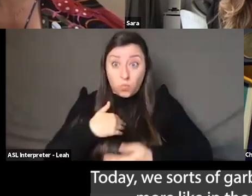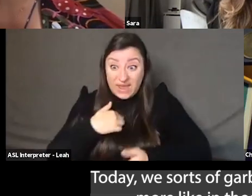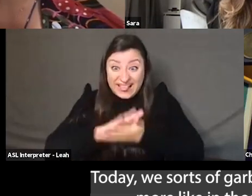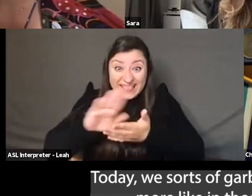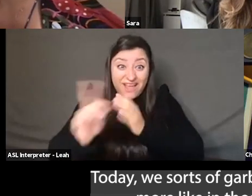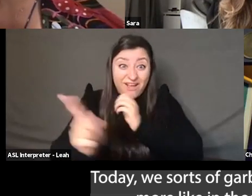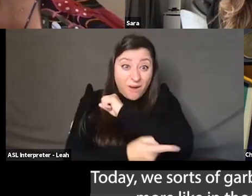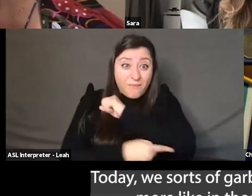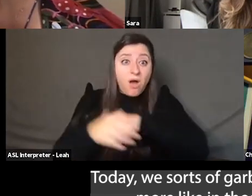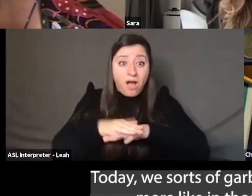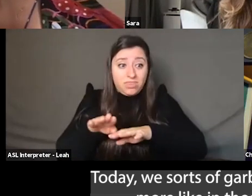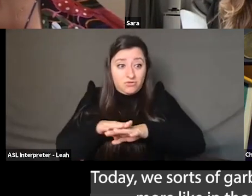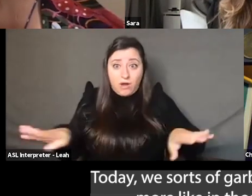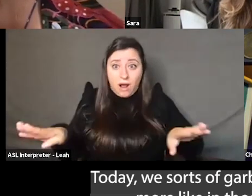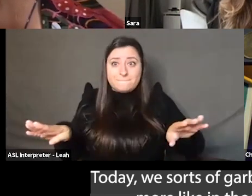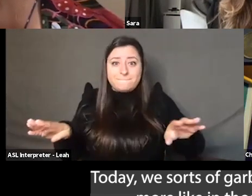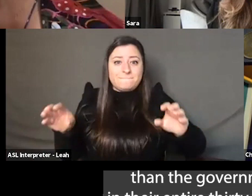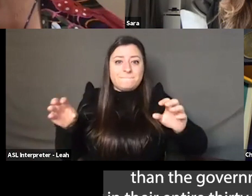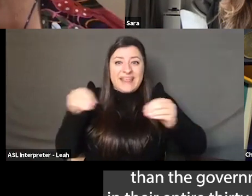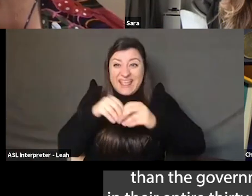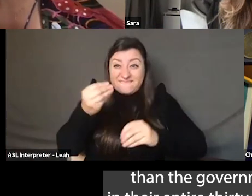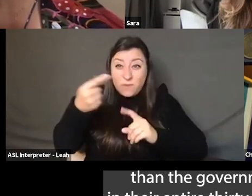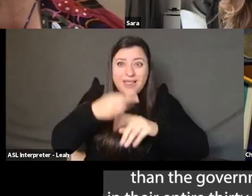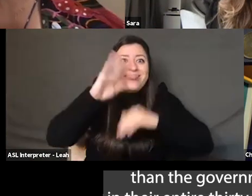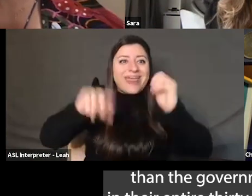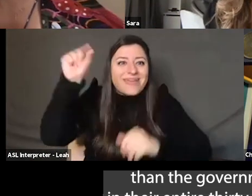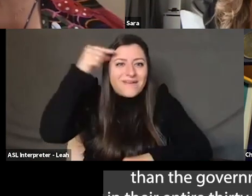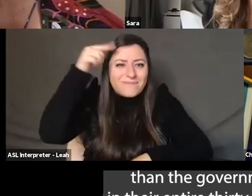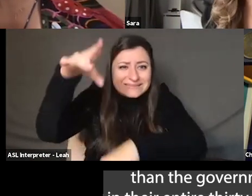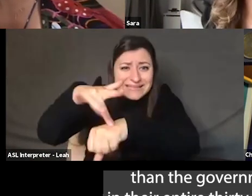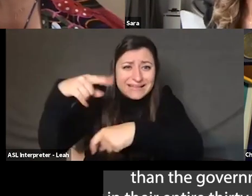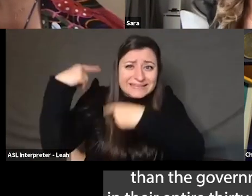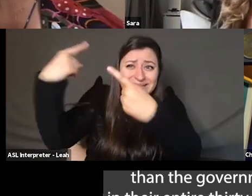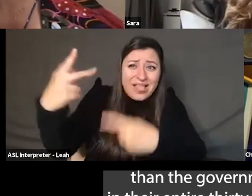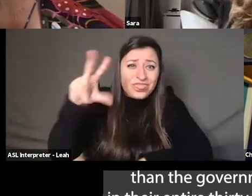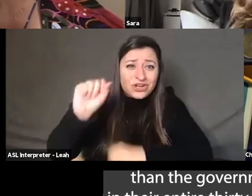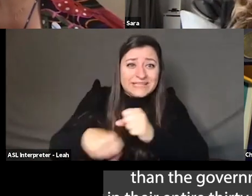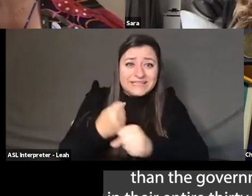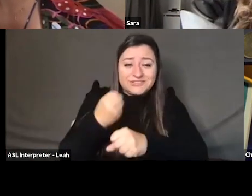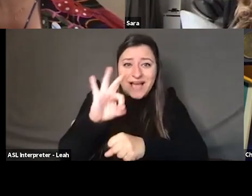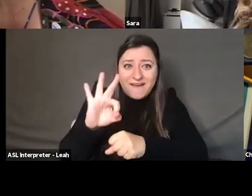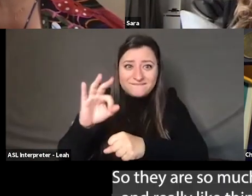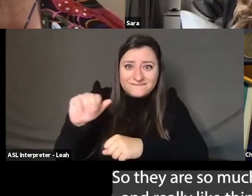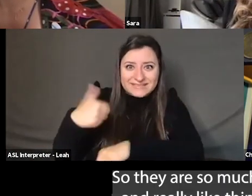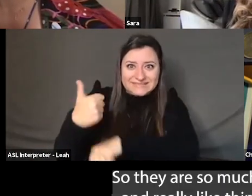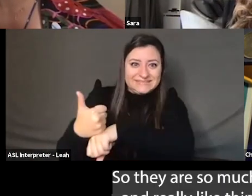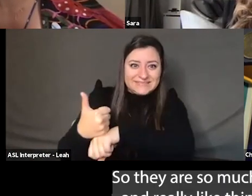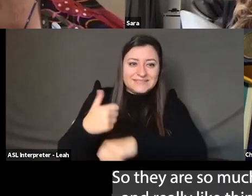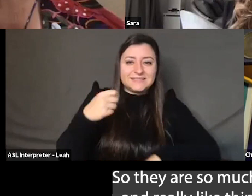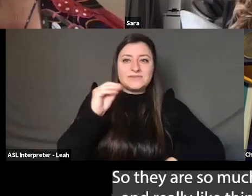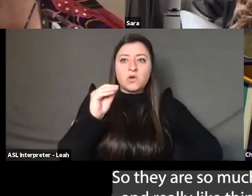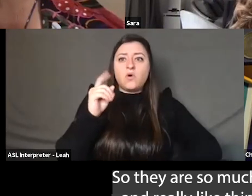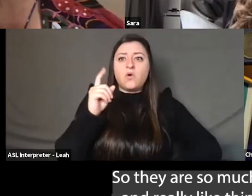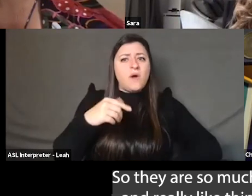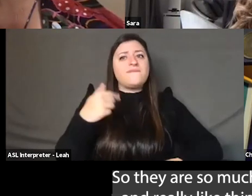garbage on the ground more like in those few months than the government has done in their entire 30 years of existence. So there